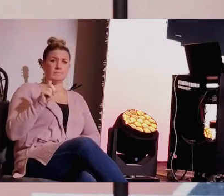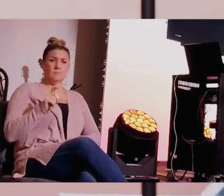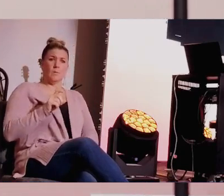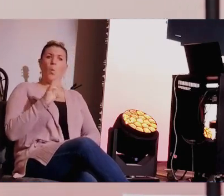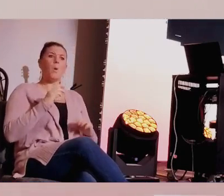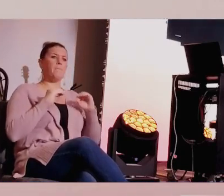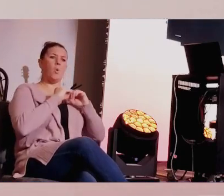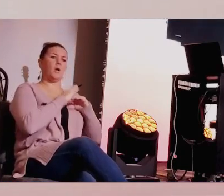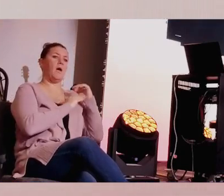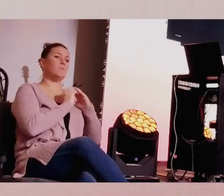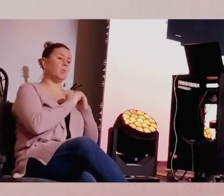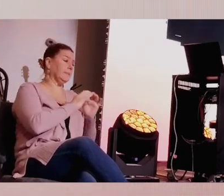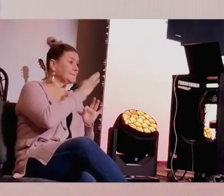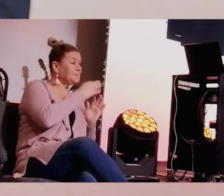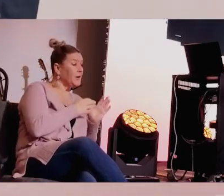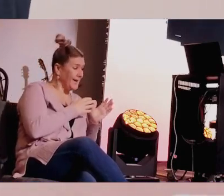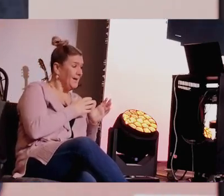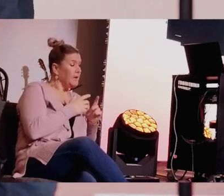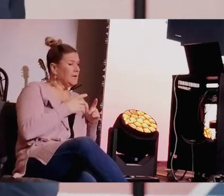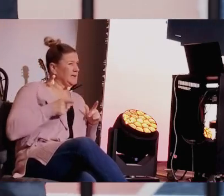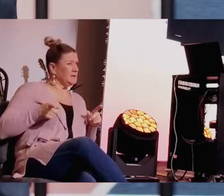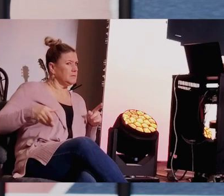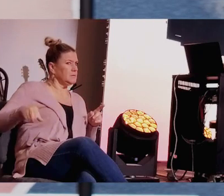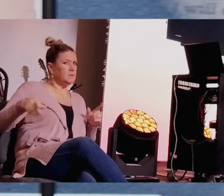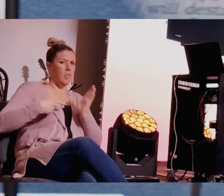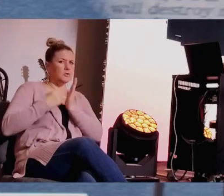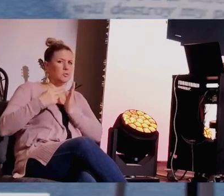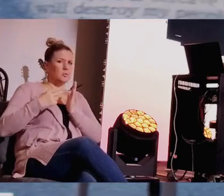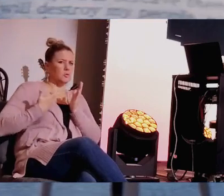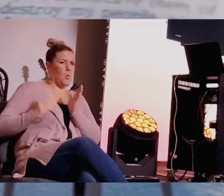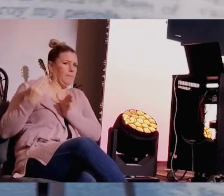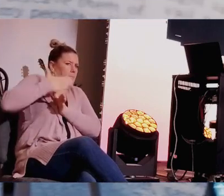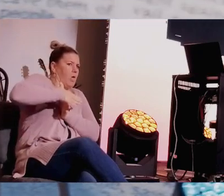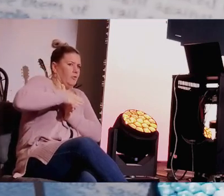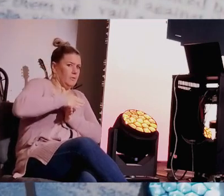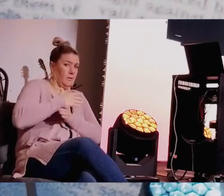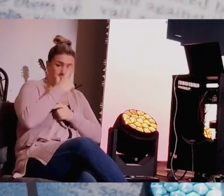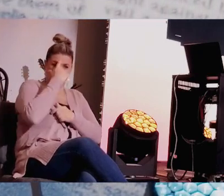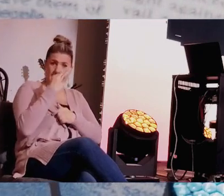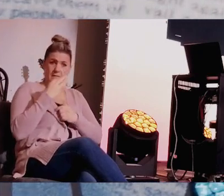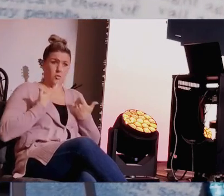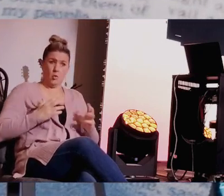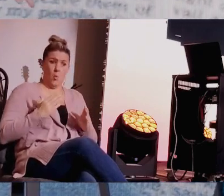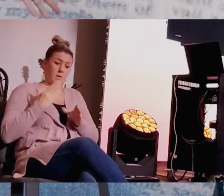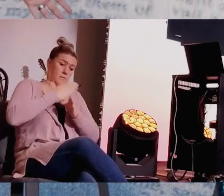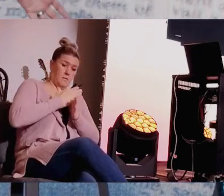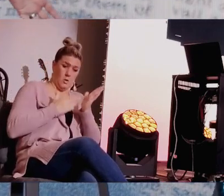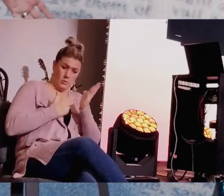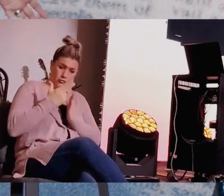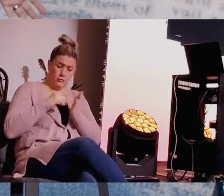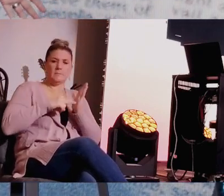Are you more comfortable on the Spirit side, but you really don't want to be bothered with the truth? Because if you don't want to be bothered with the truth, then you don't want to be bothered with